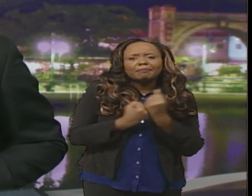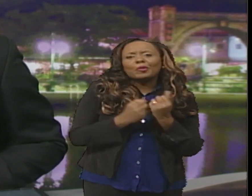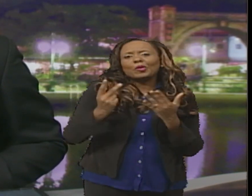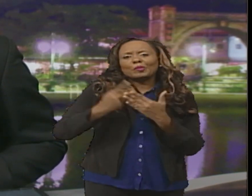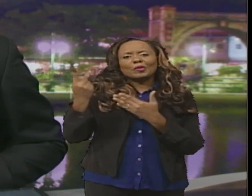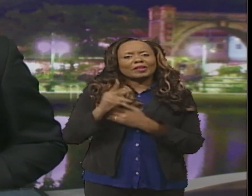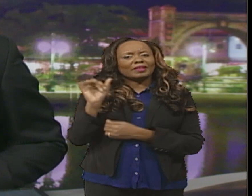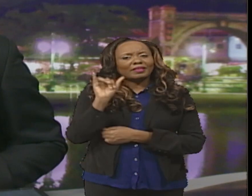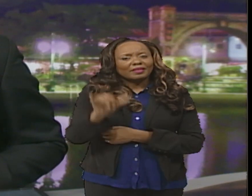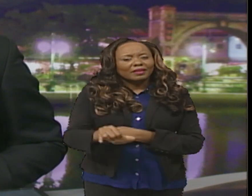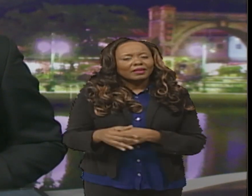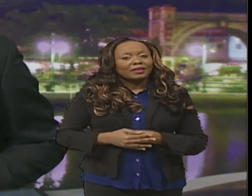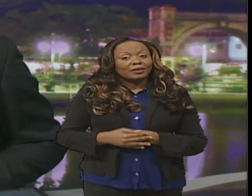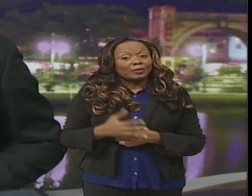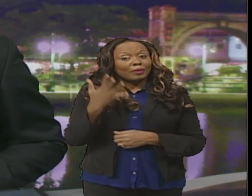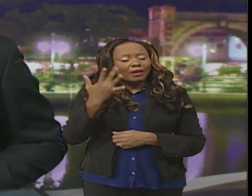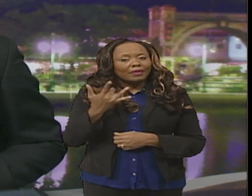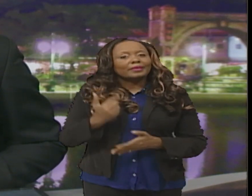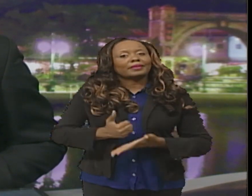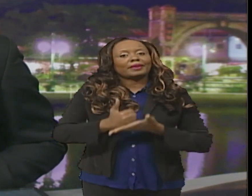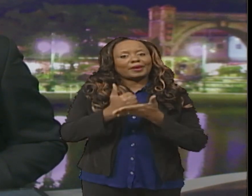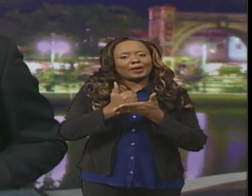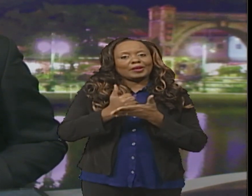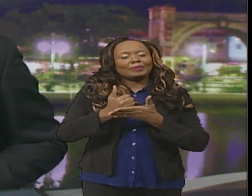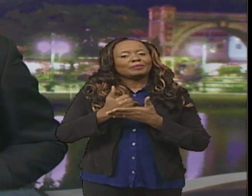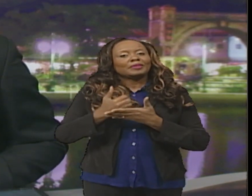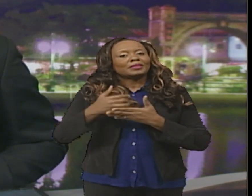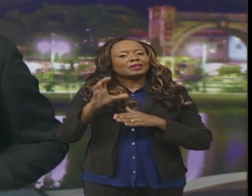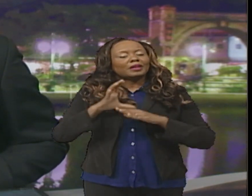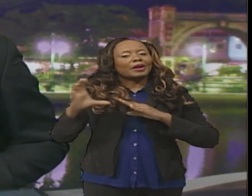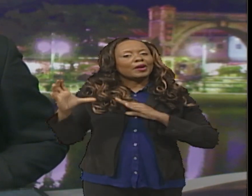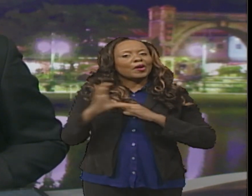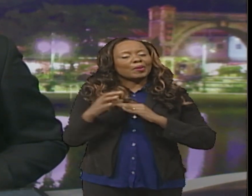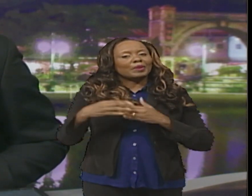to support a program which could help the region's future leaders.